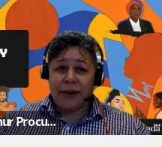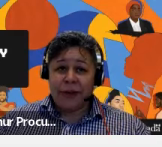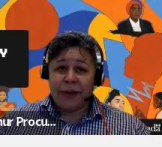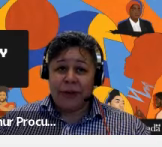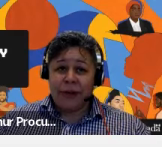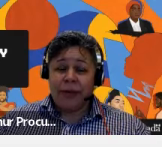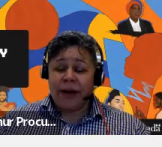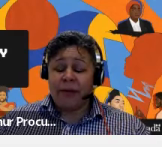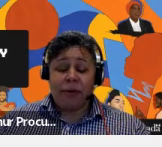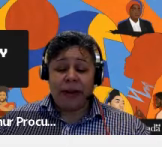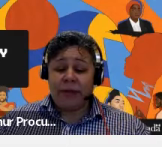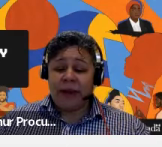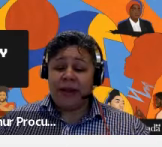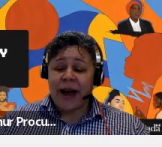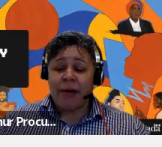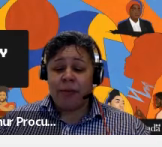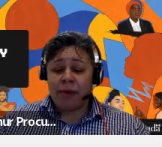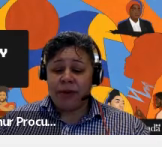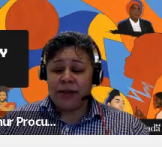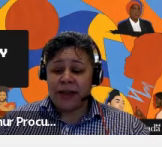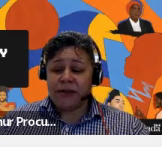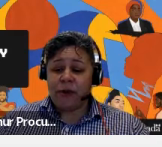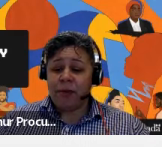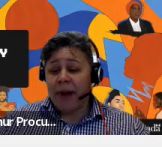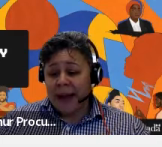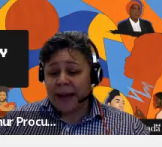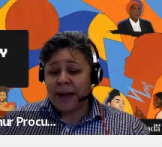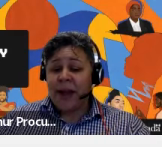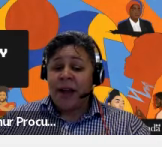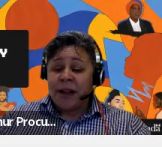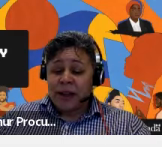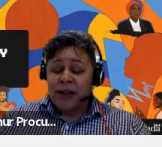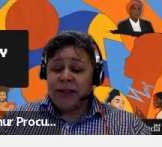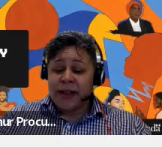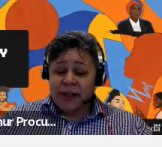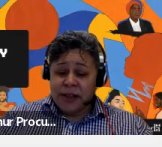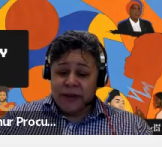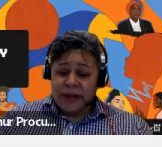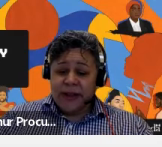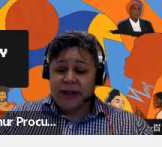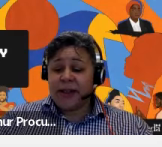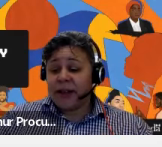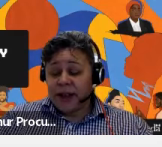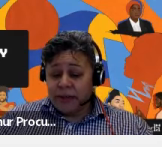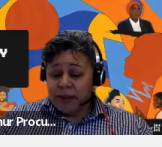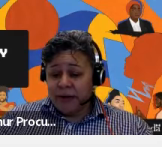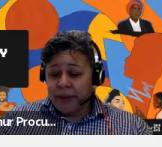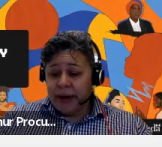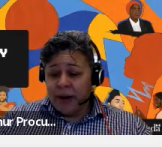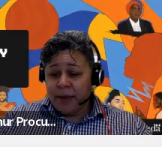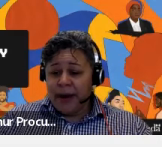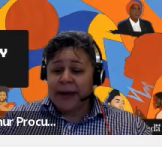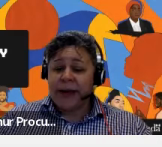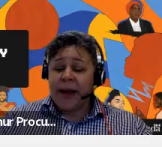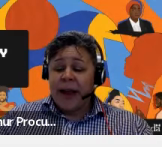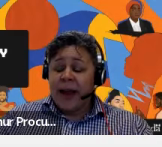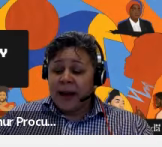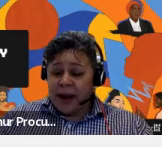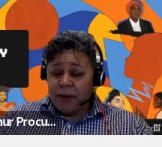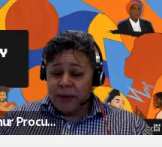the term procurement, but it really means our process for buying the goods and services that keep the government